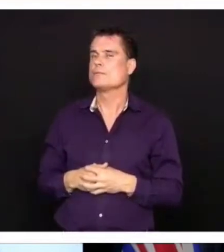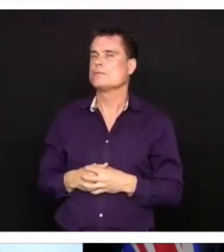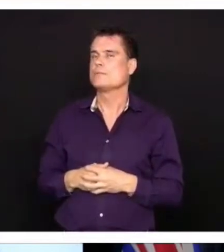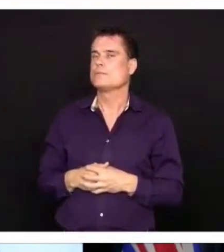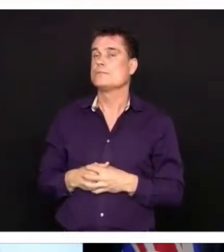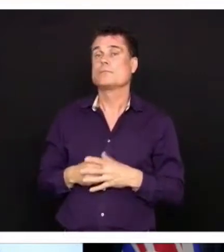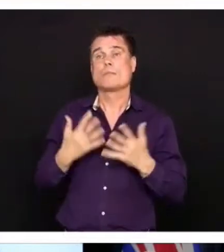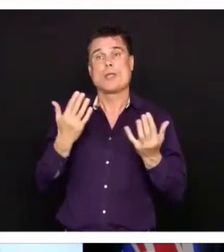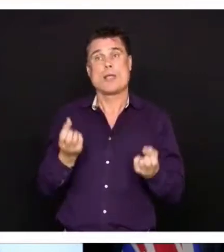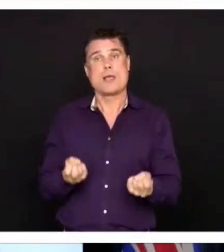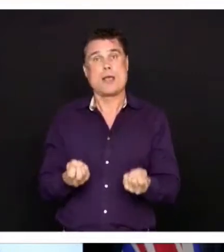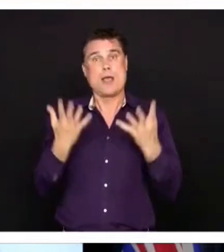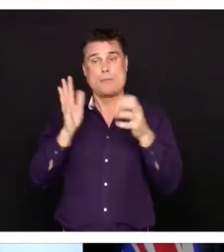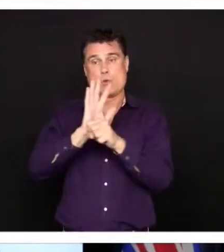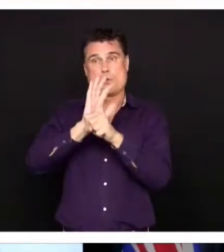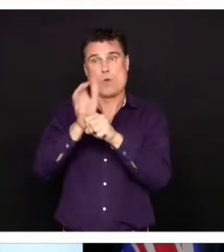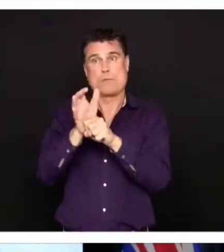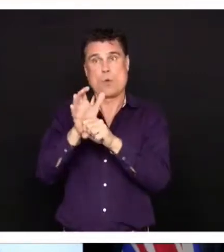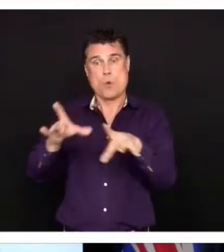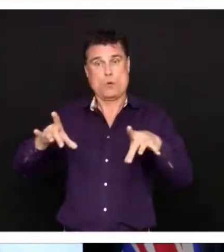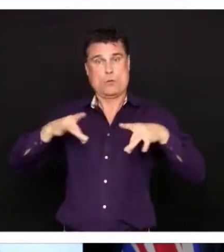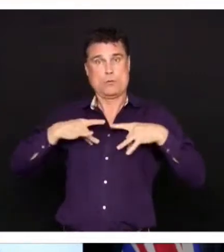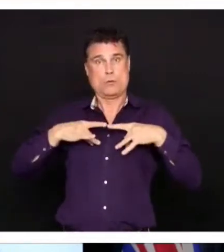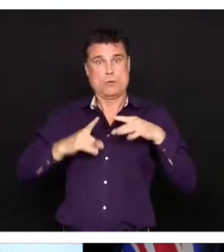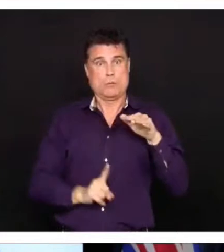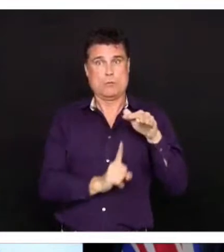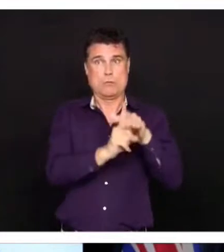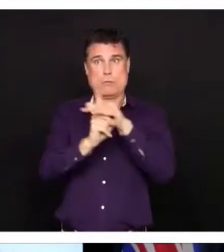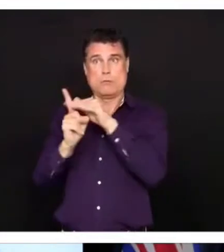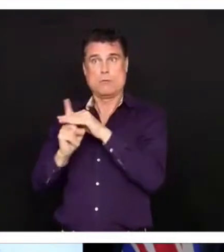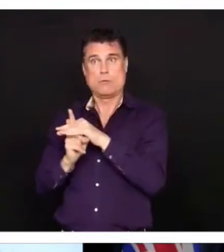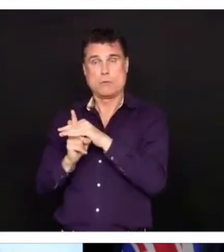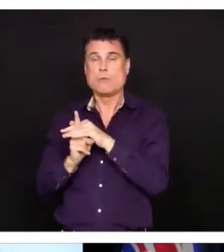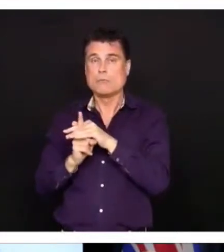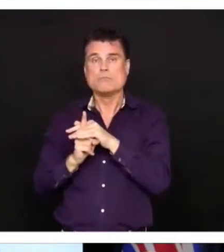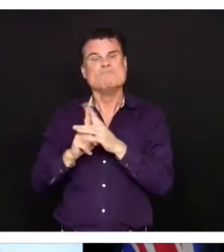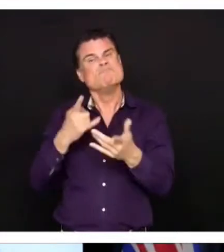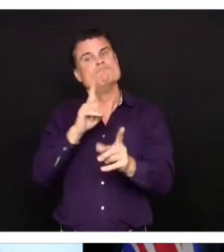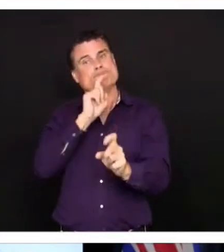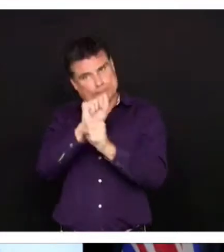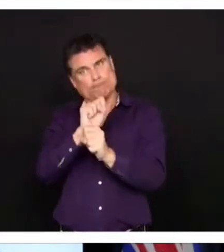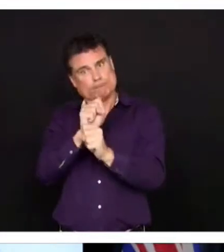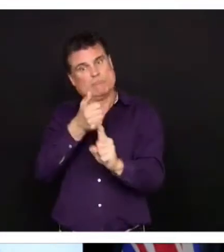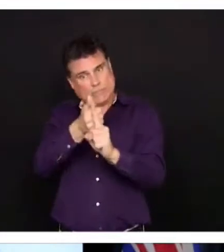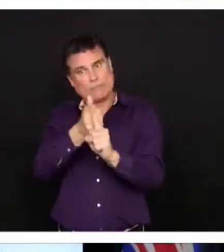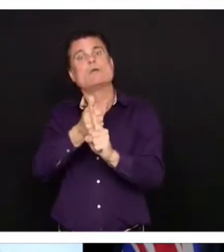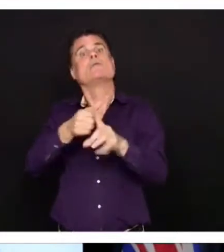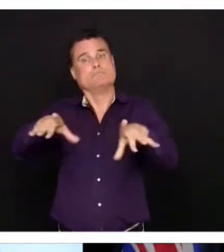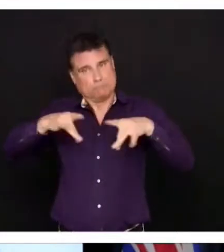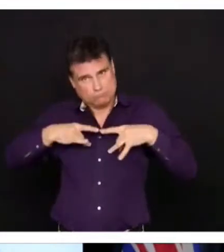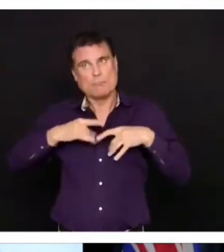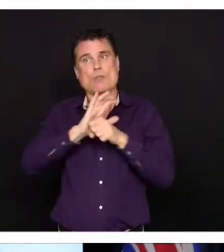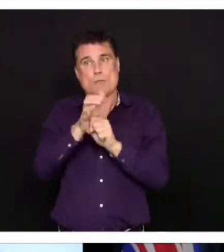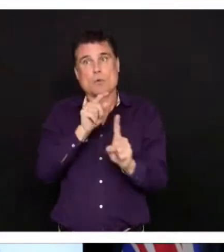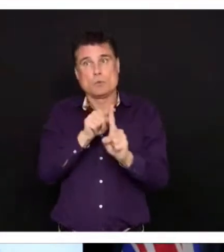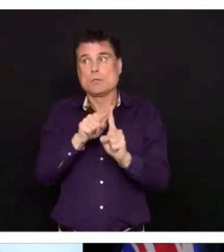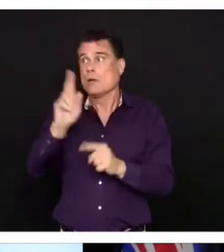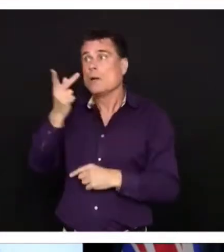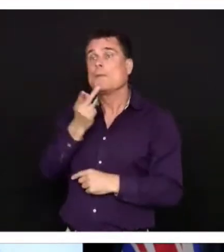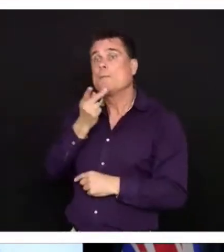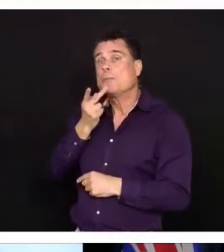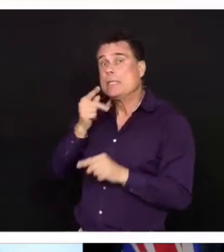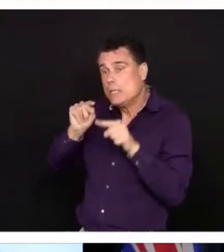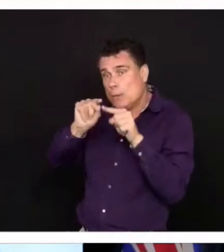a number of other international outbreaks. And what this is a rate. So it is the number of cases